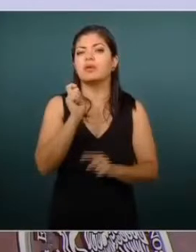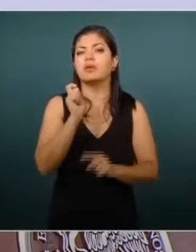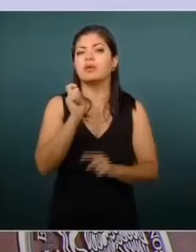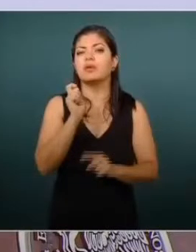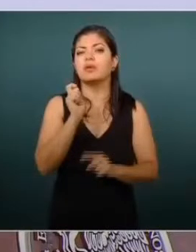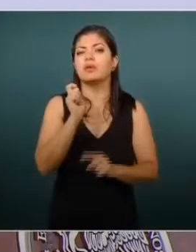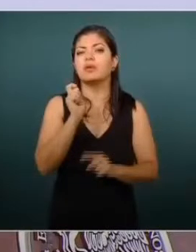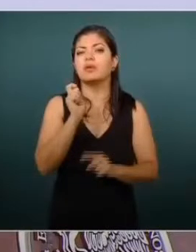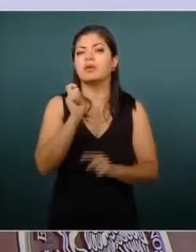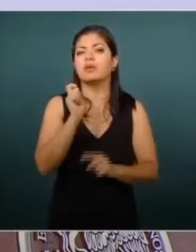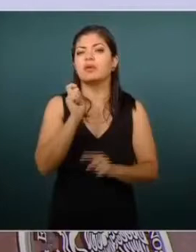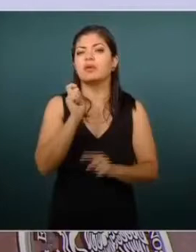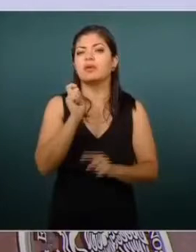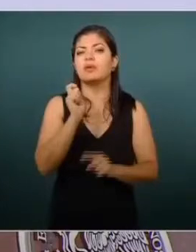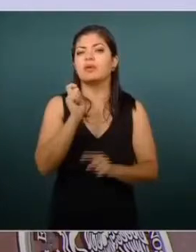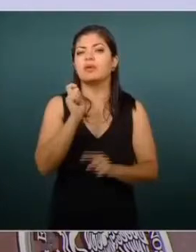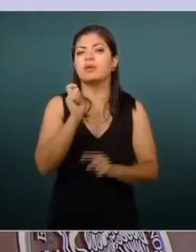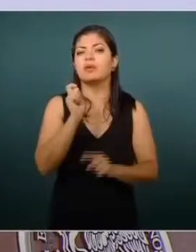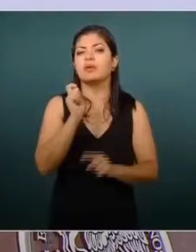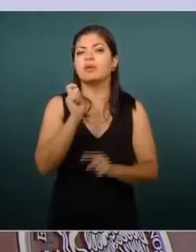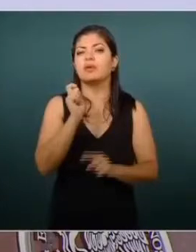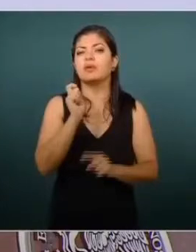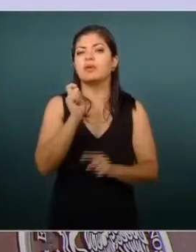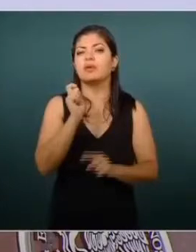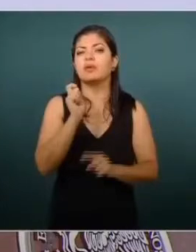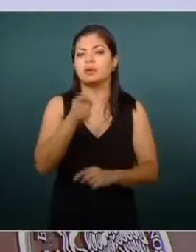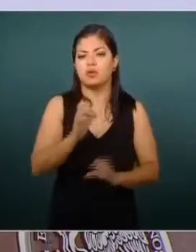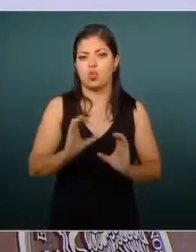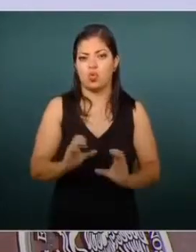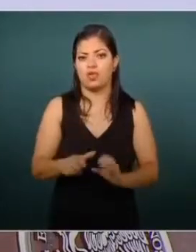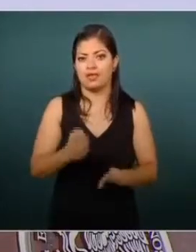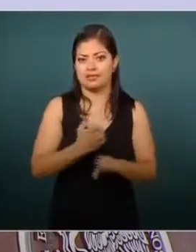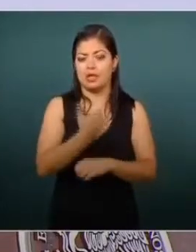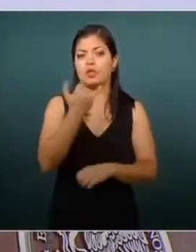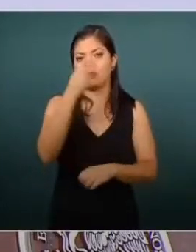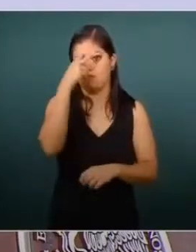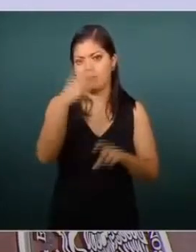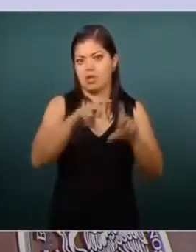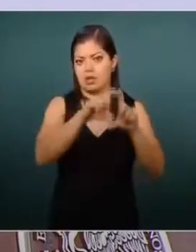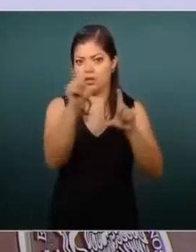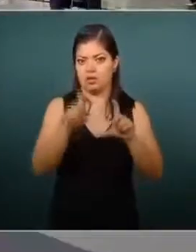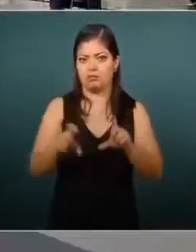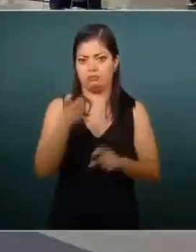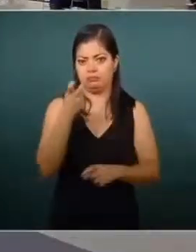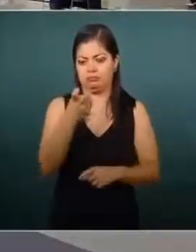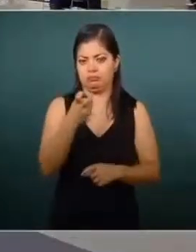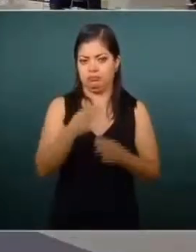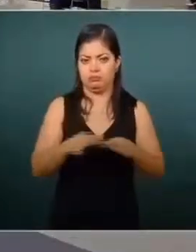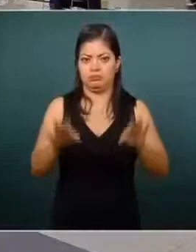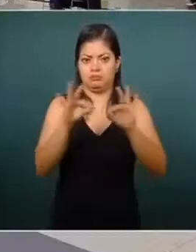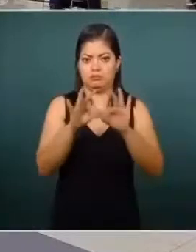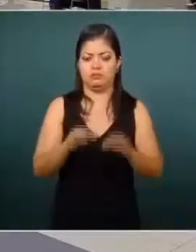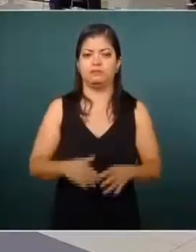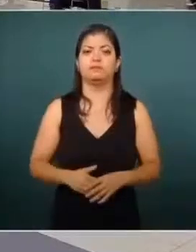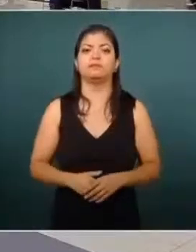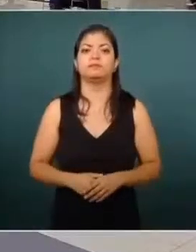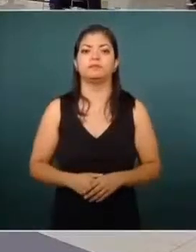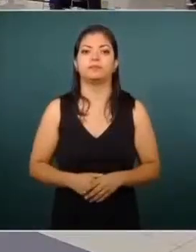give a message that they're there to keep things going right. Y que tenemos que entrarle juntos.